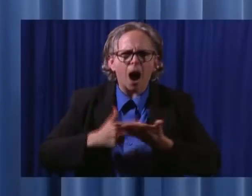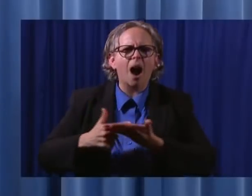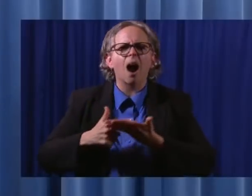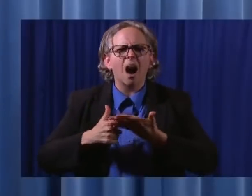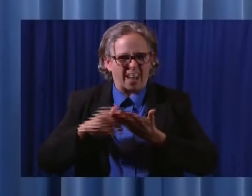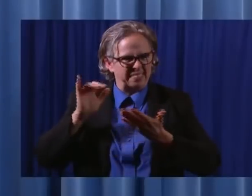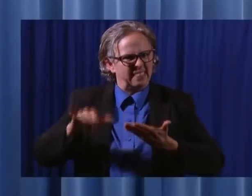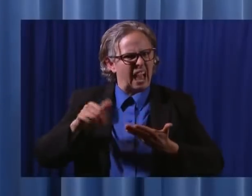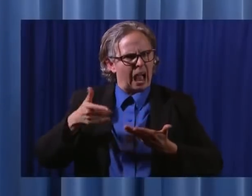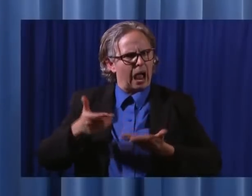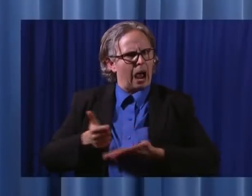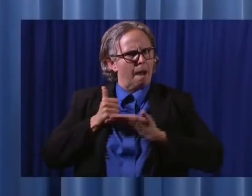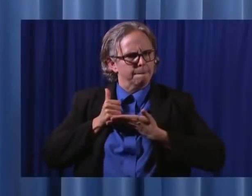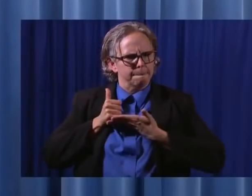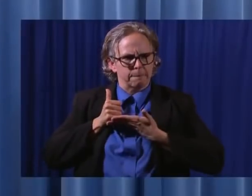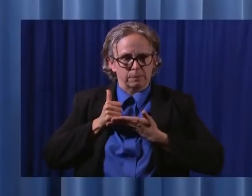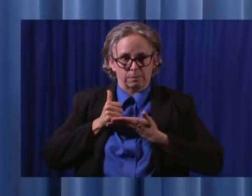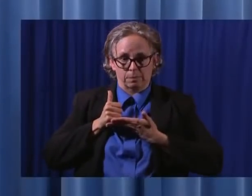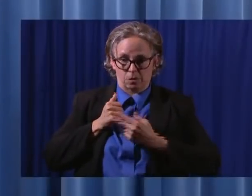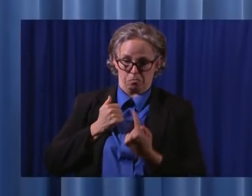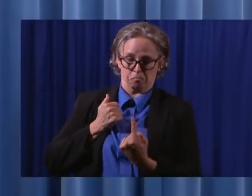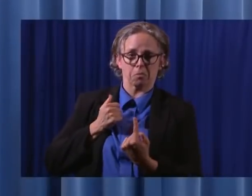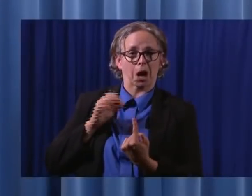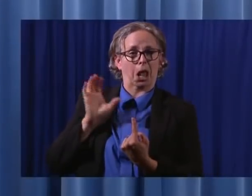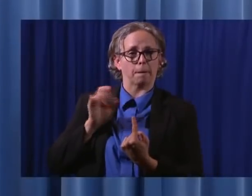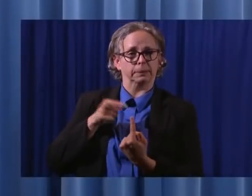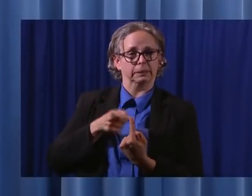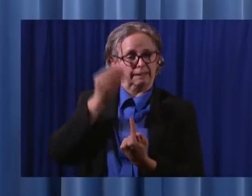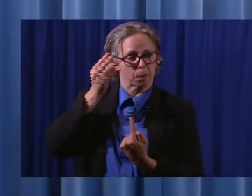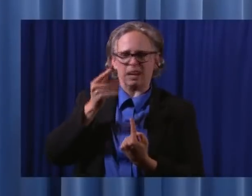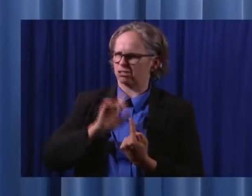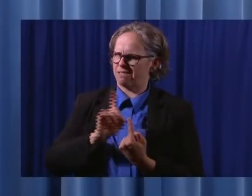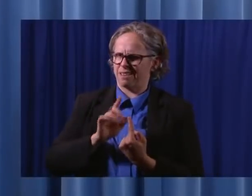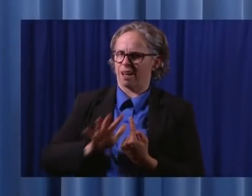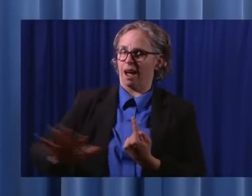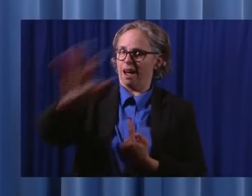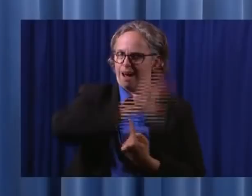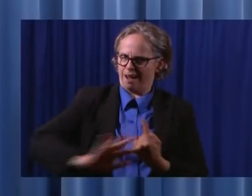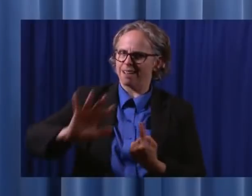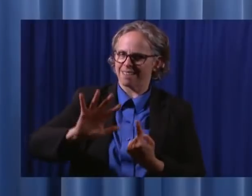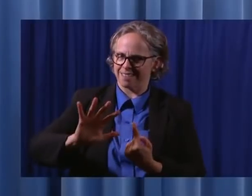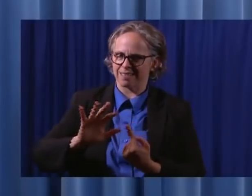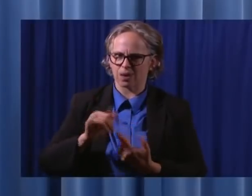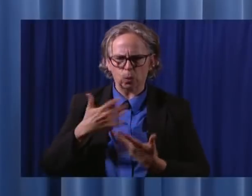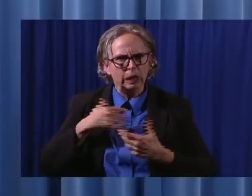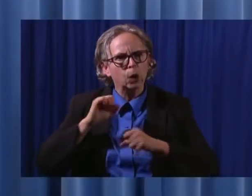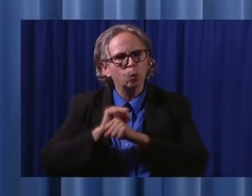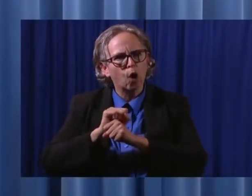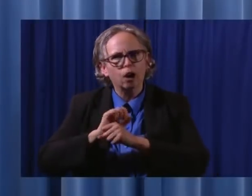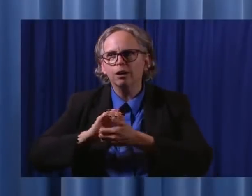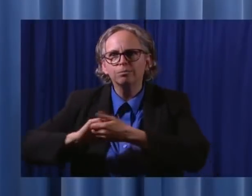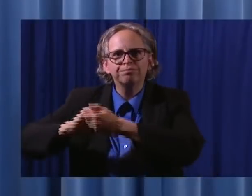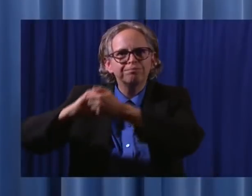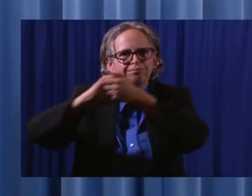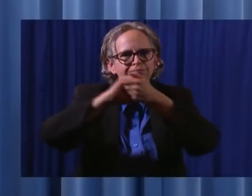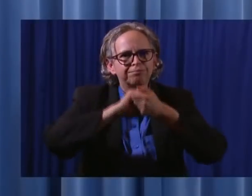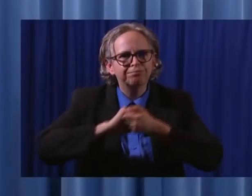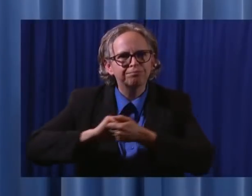are. And so, you know, we're in agreement with them, they're in agreement with us. We have a problem in those 2 counties.